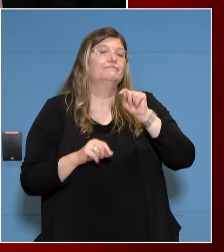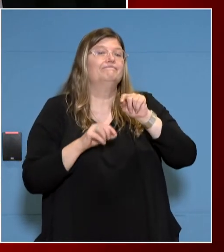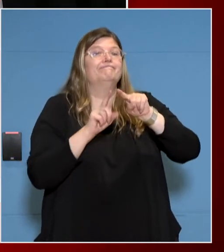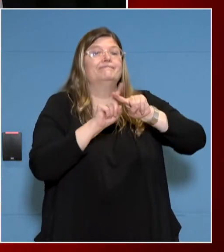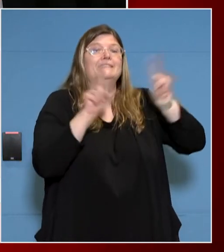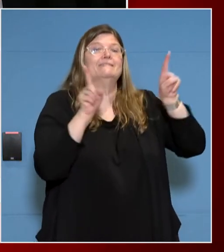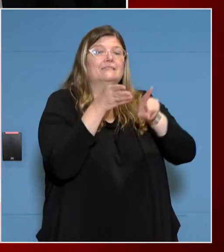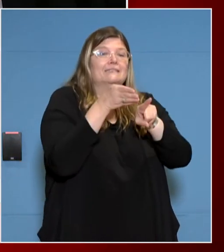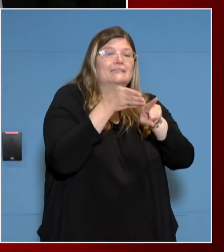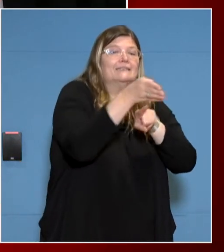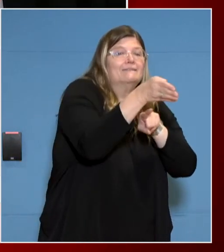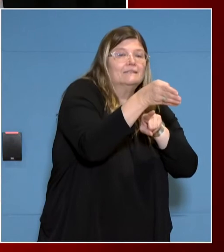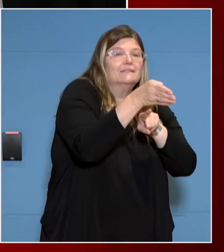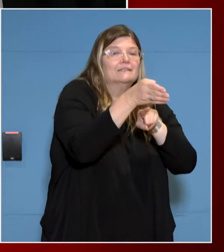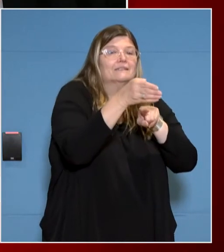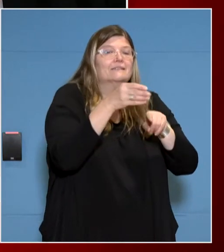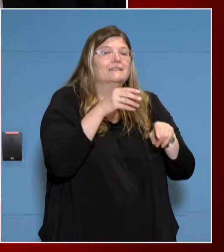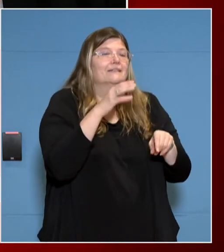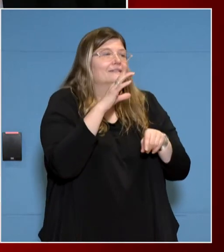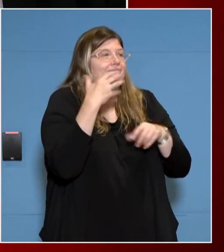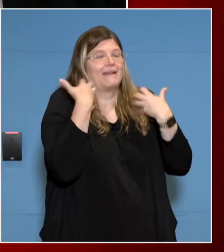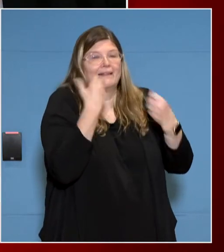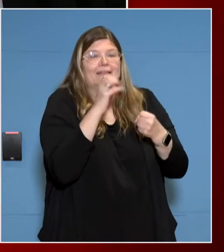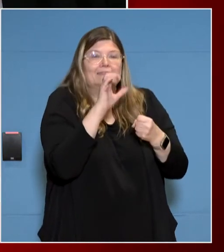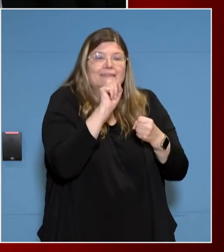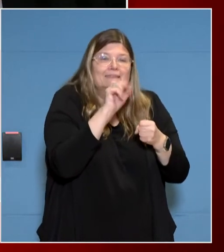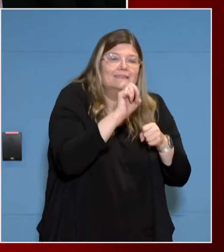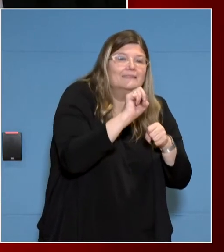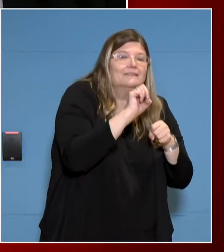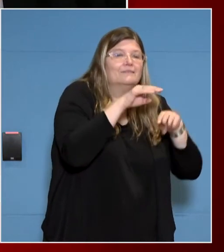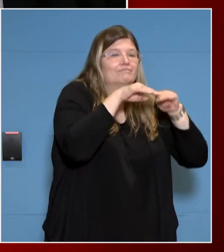people who meet the yes.